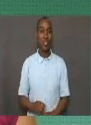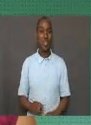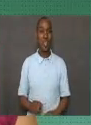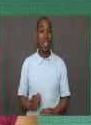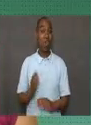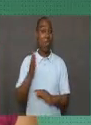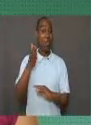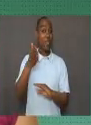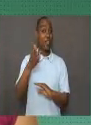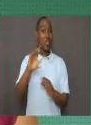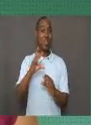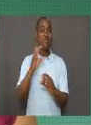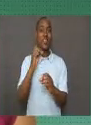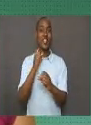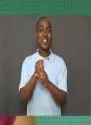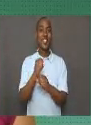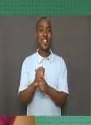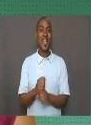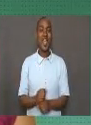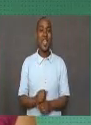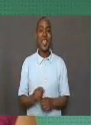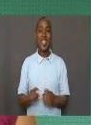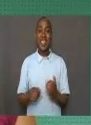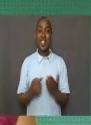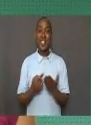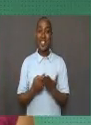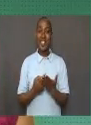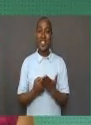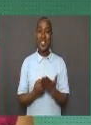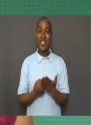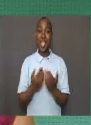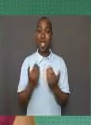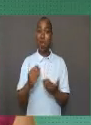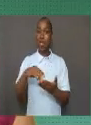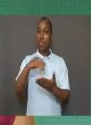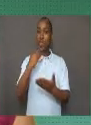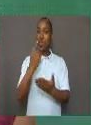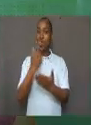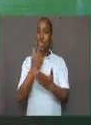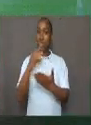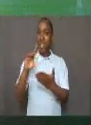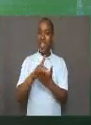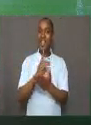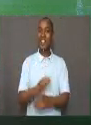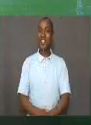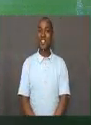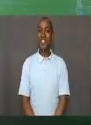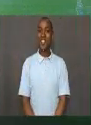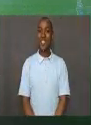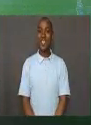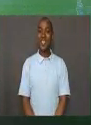next activity, let us review what we have discussed.